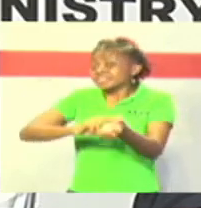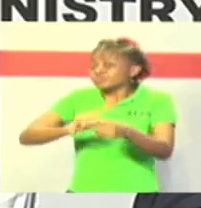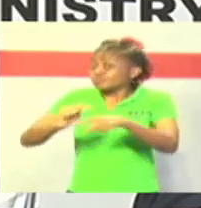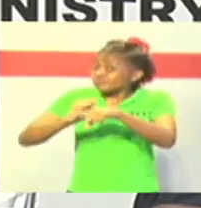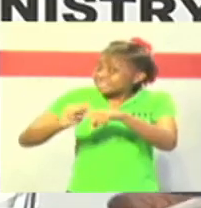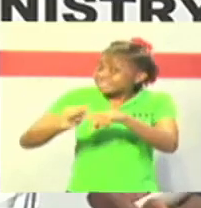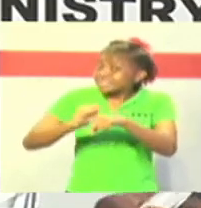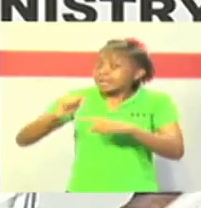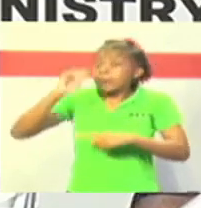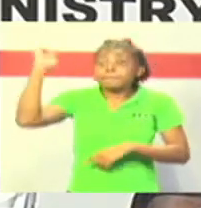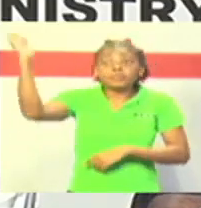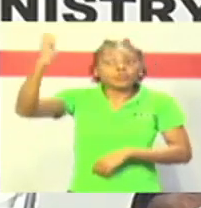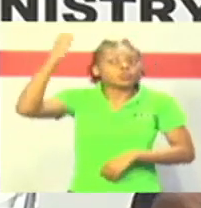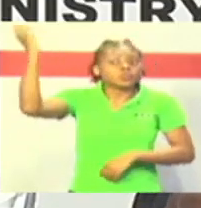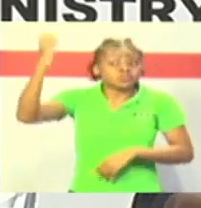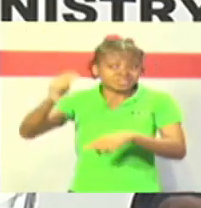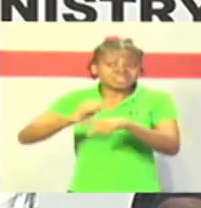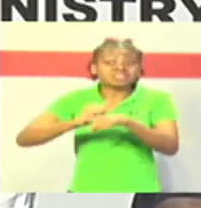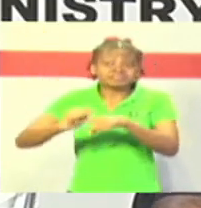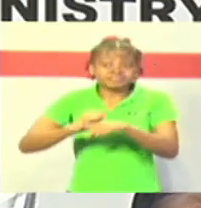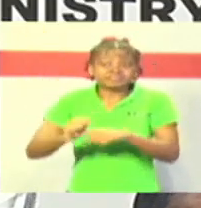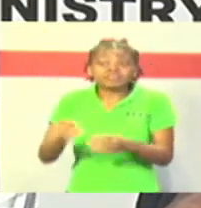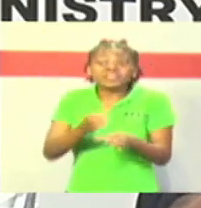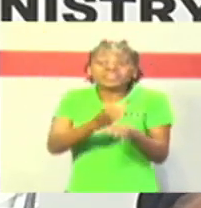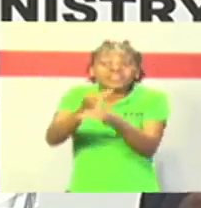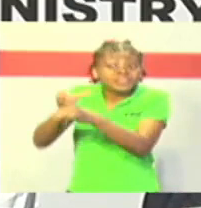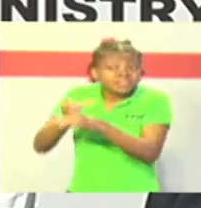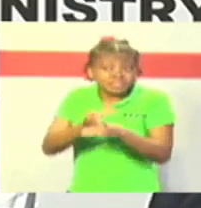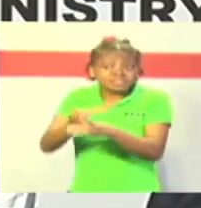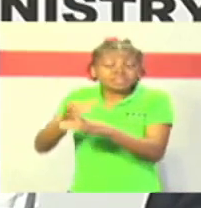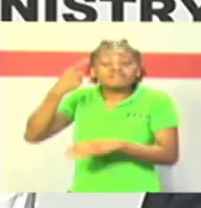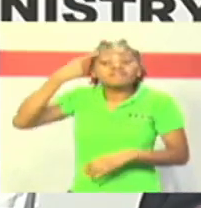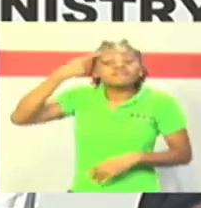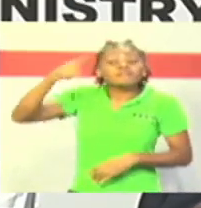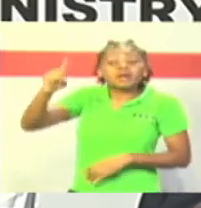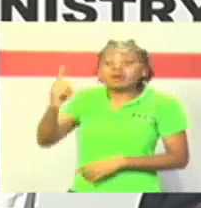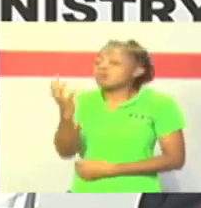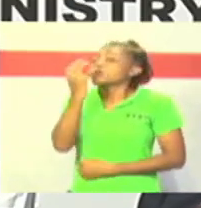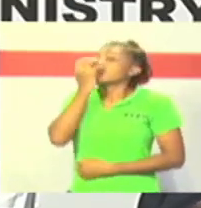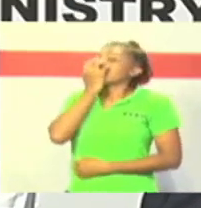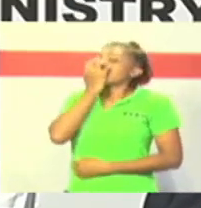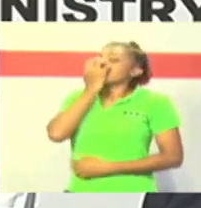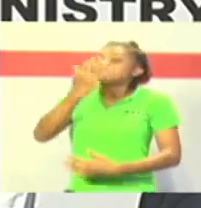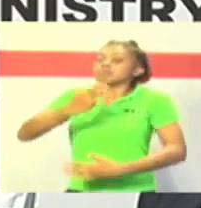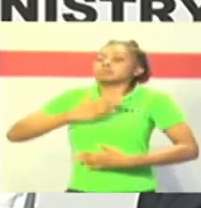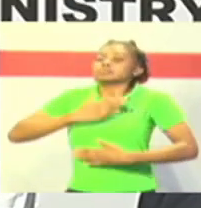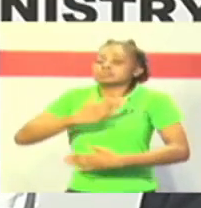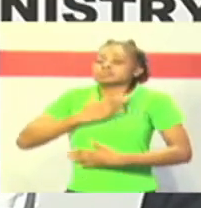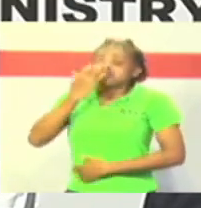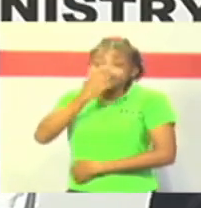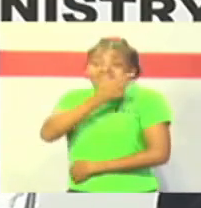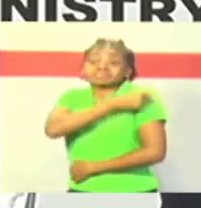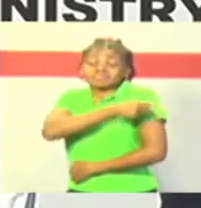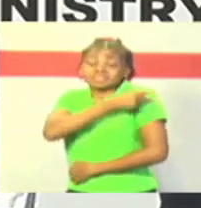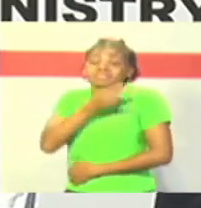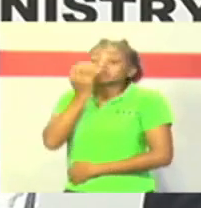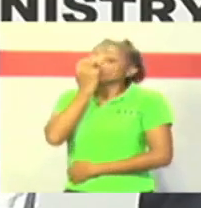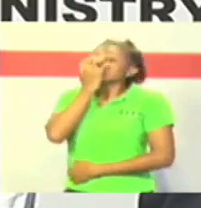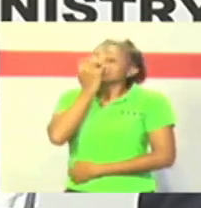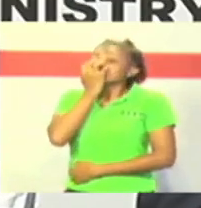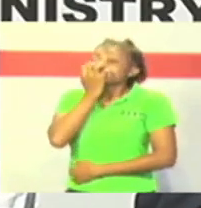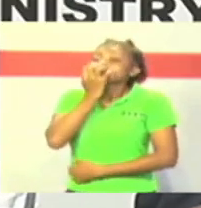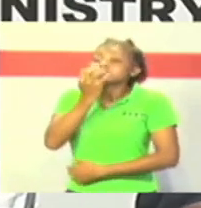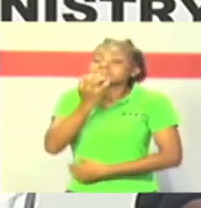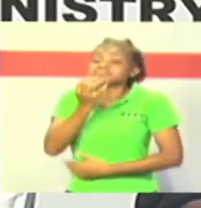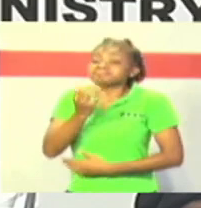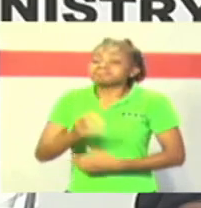The care for the ventilated patients, and again this is refresher training for doctors, registered